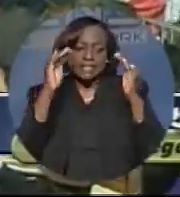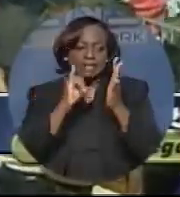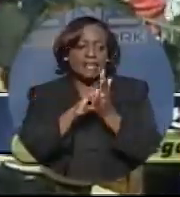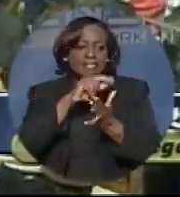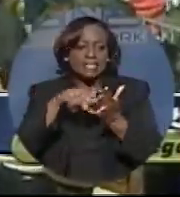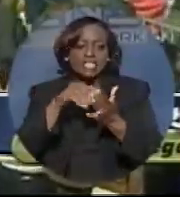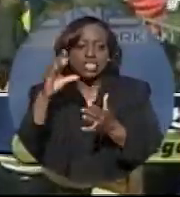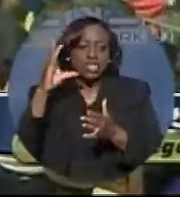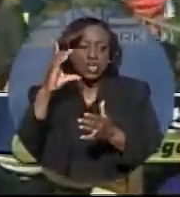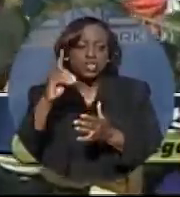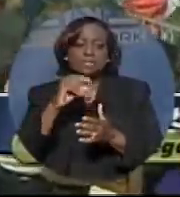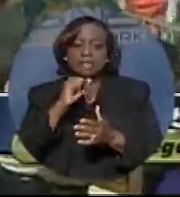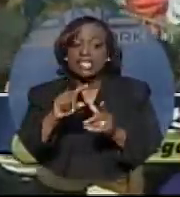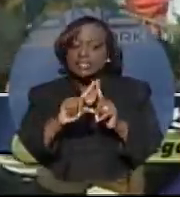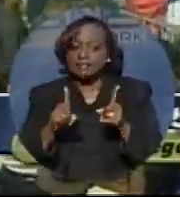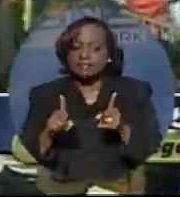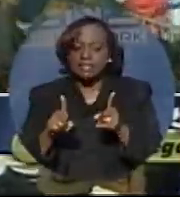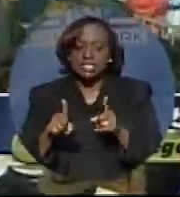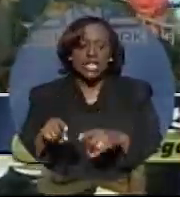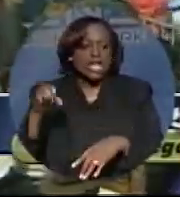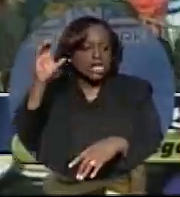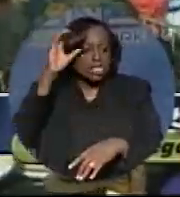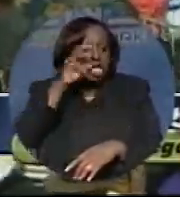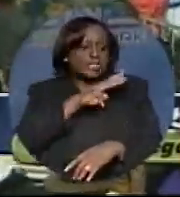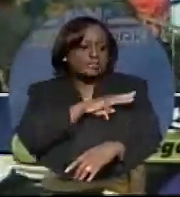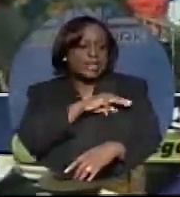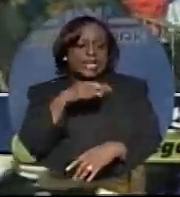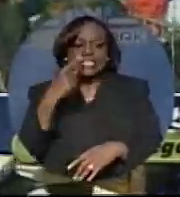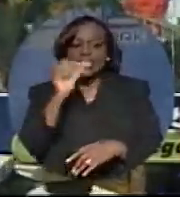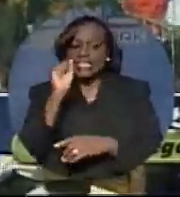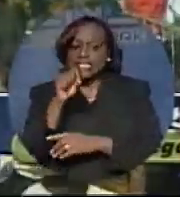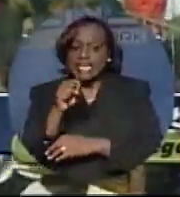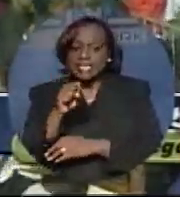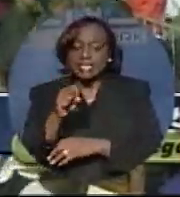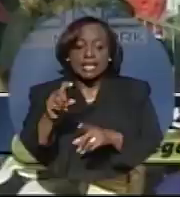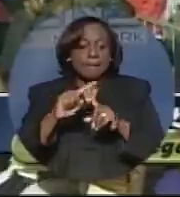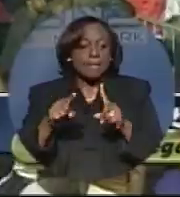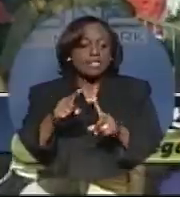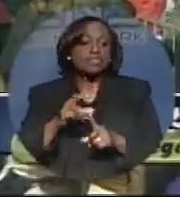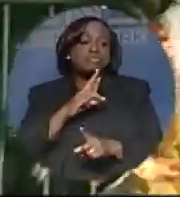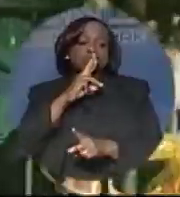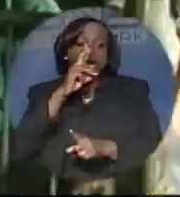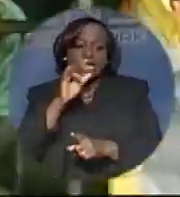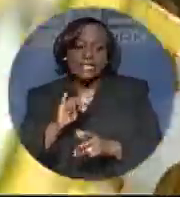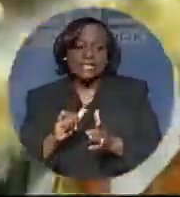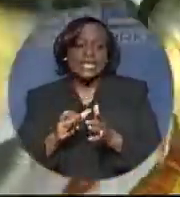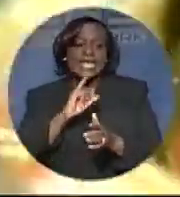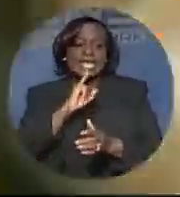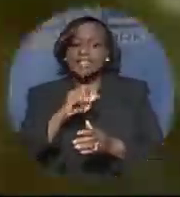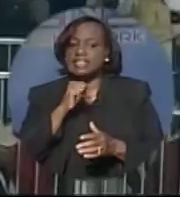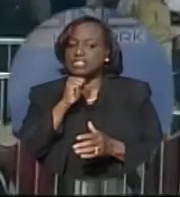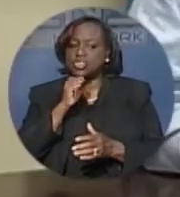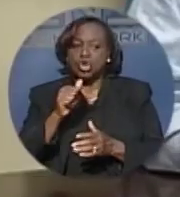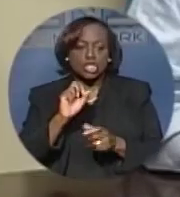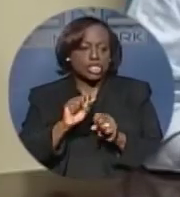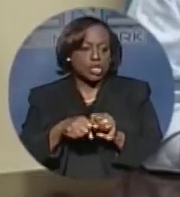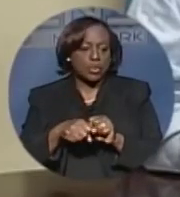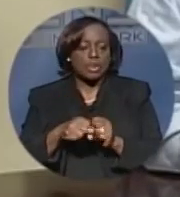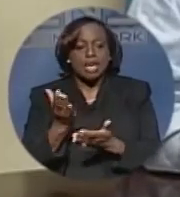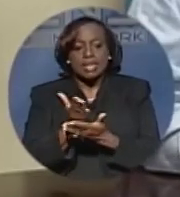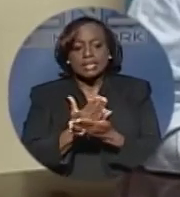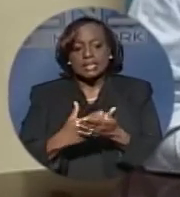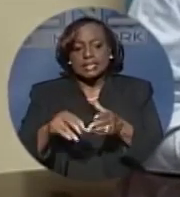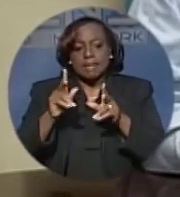different? Culture Minister Charles Maynard says yes. However, the reality is that was not the case. Some